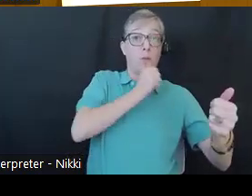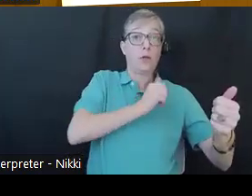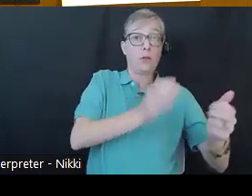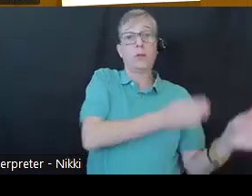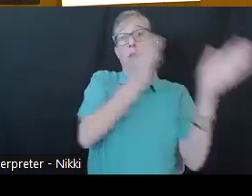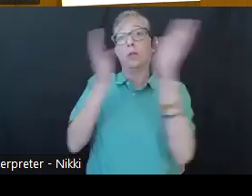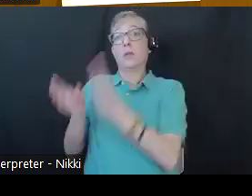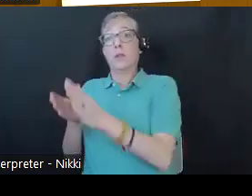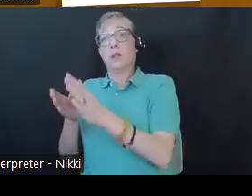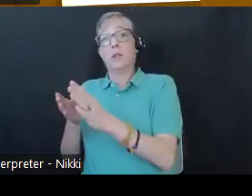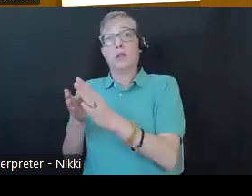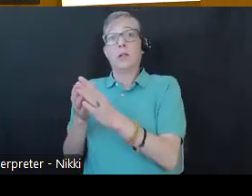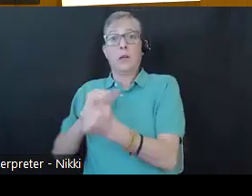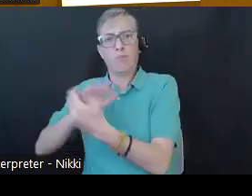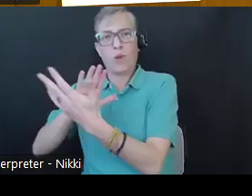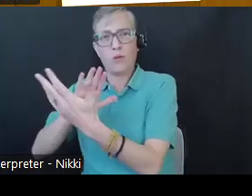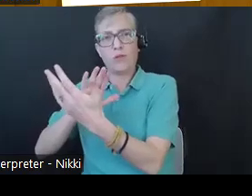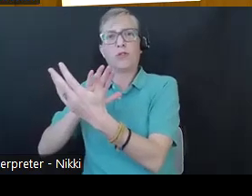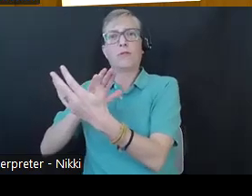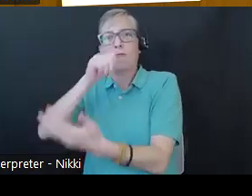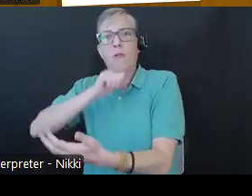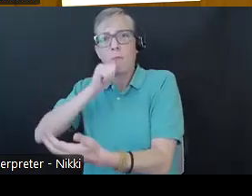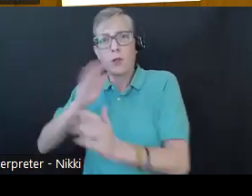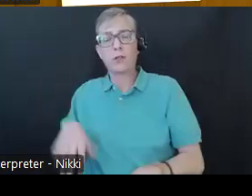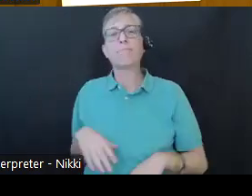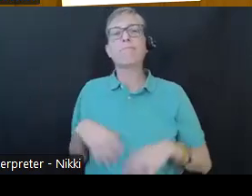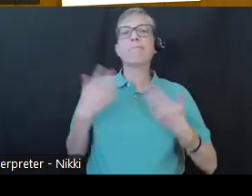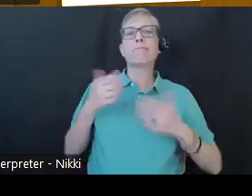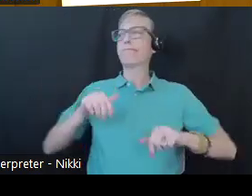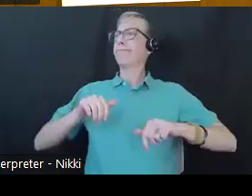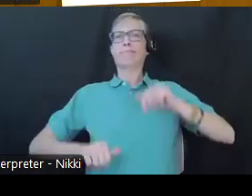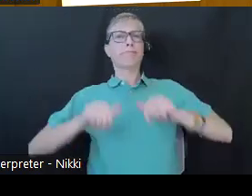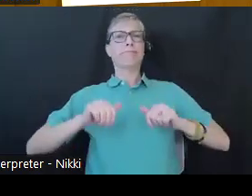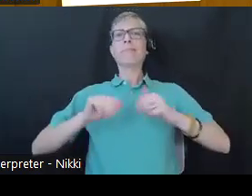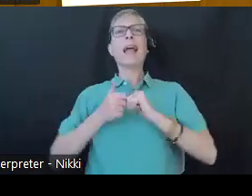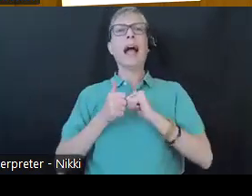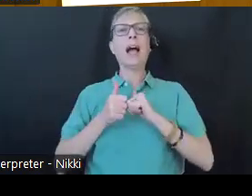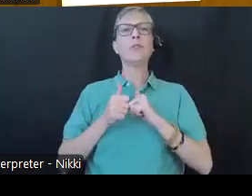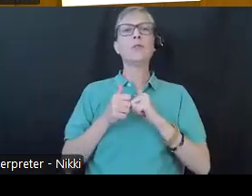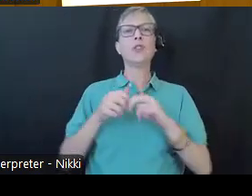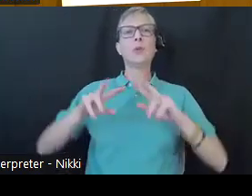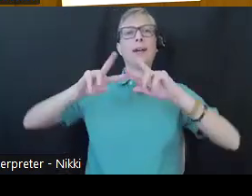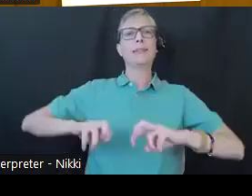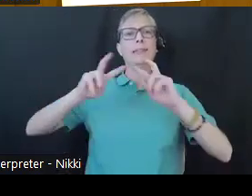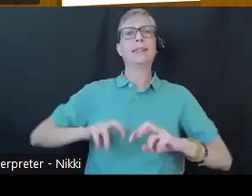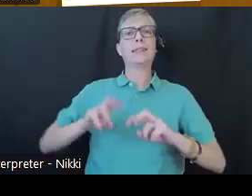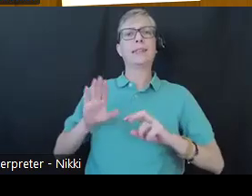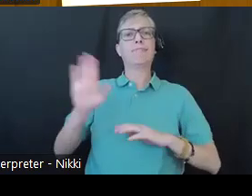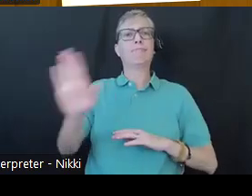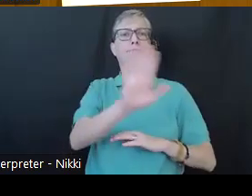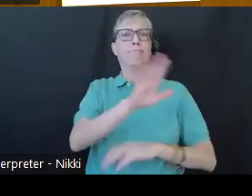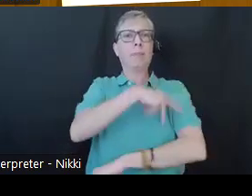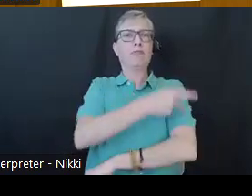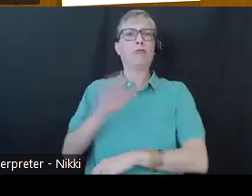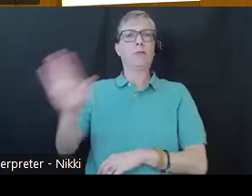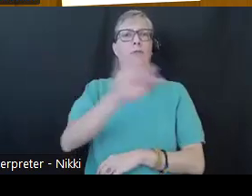copers. And I always, like, how do you assess coping style? You can, in a research setting, you can do all kinds of